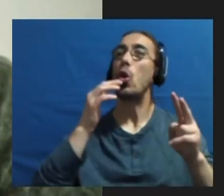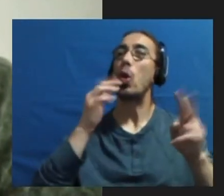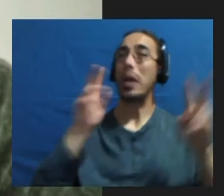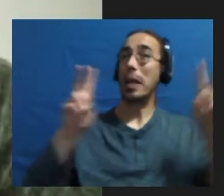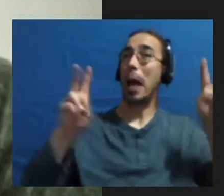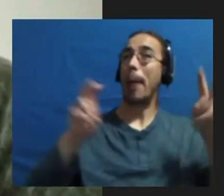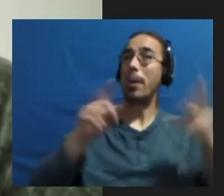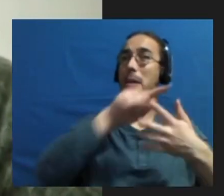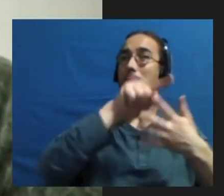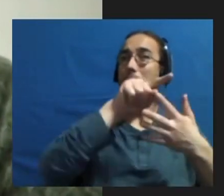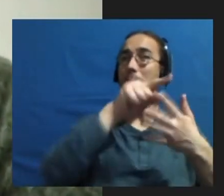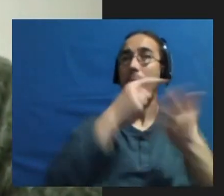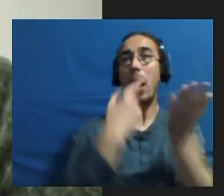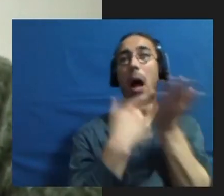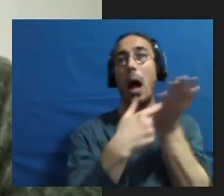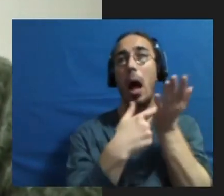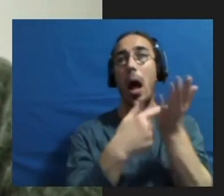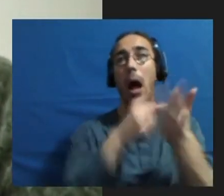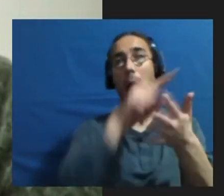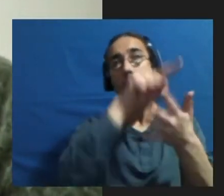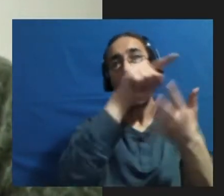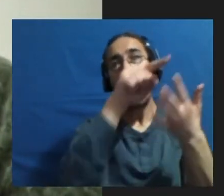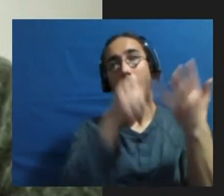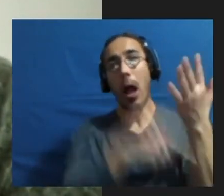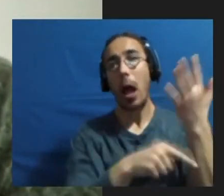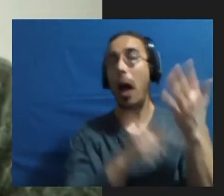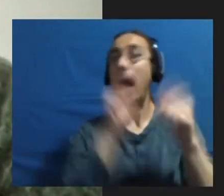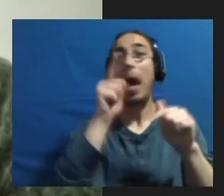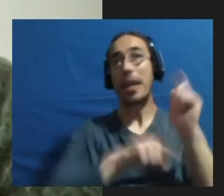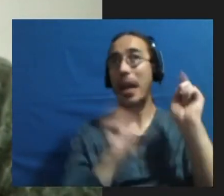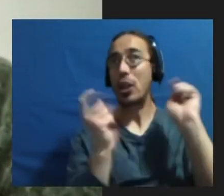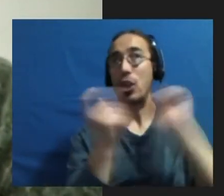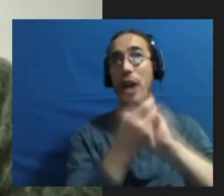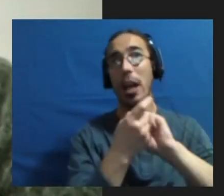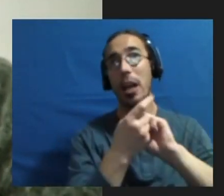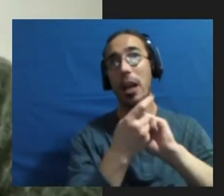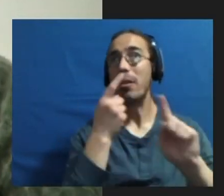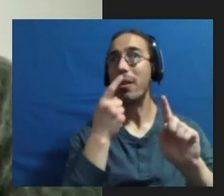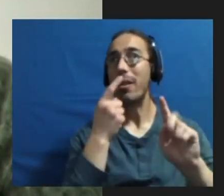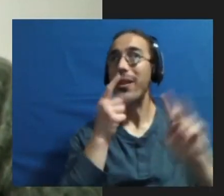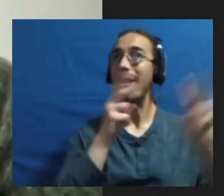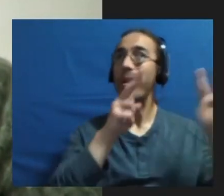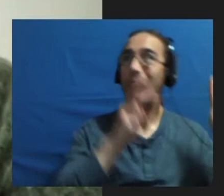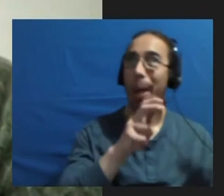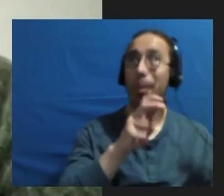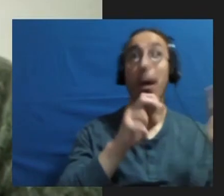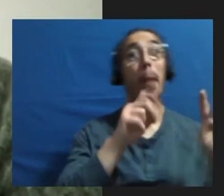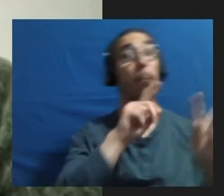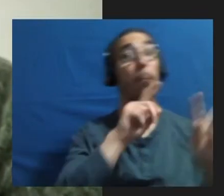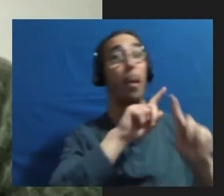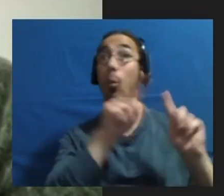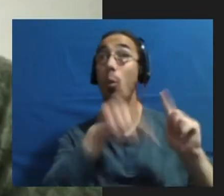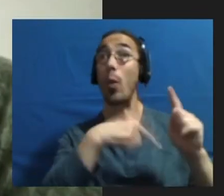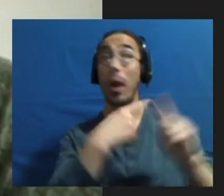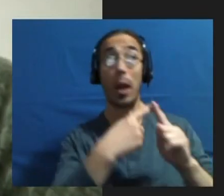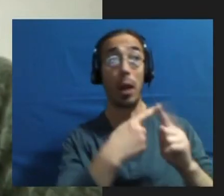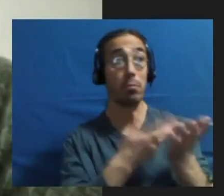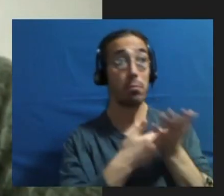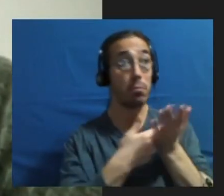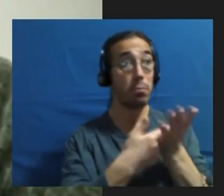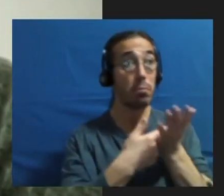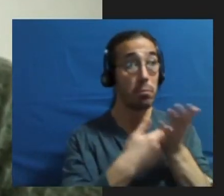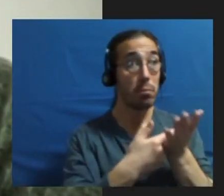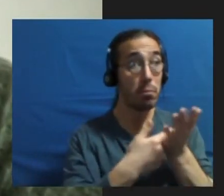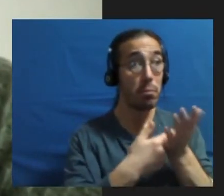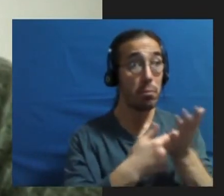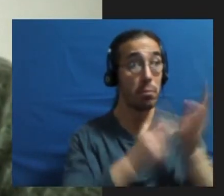change topics. And when I'm talking to an autistic individual, it's great. We could talk about the same thing for